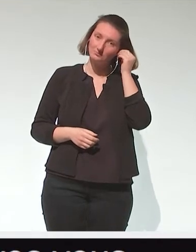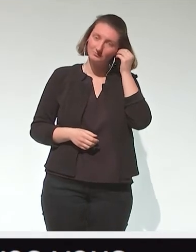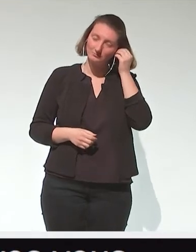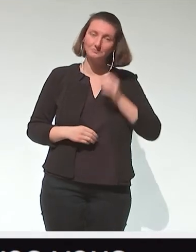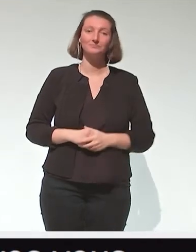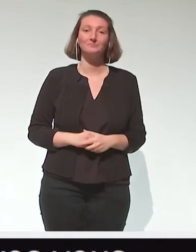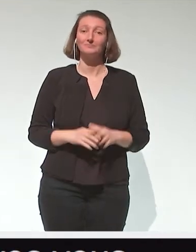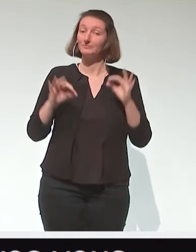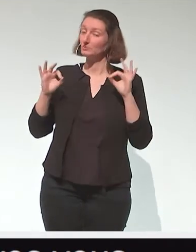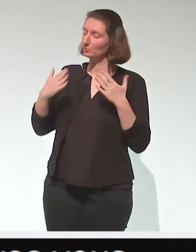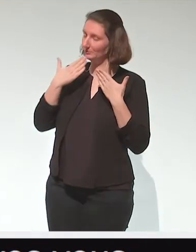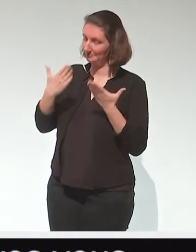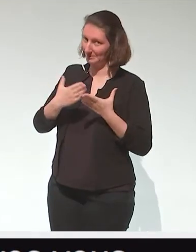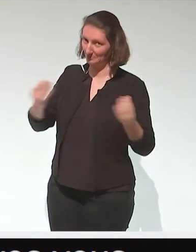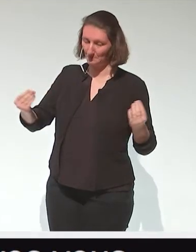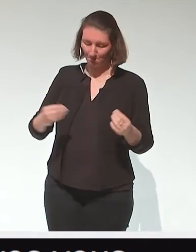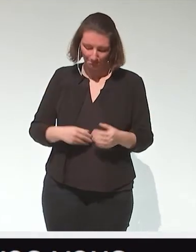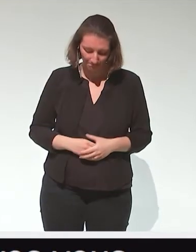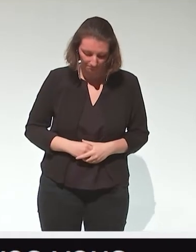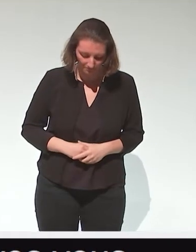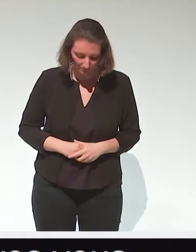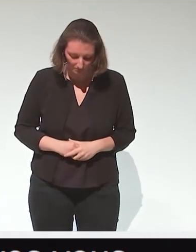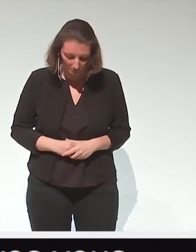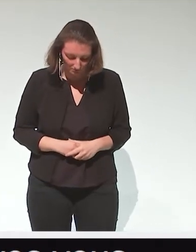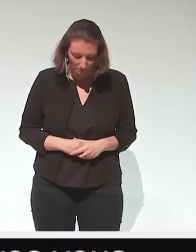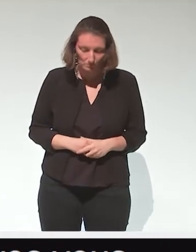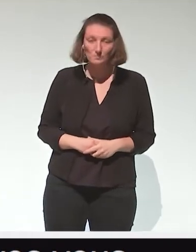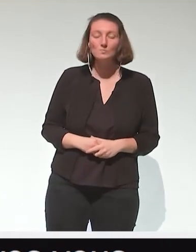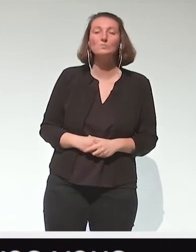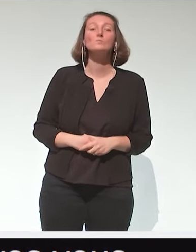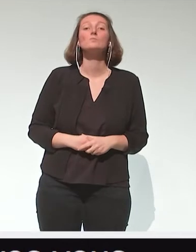Thank you very much. We will certainly continue.